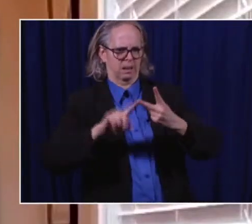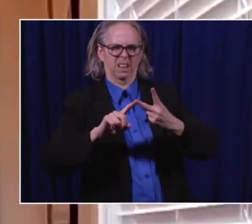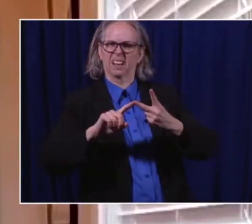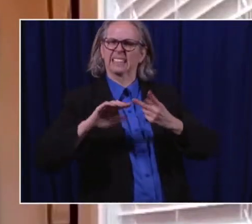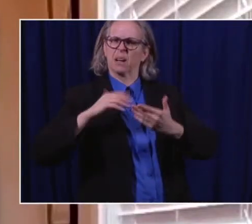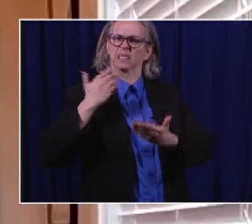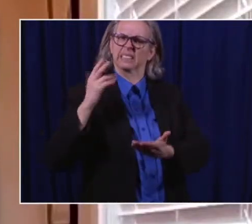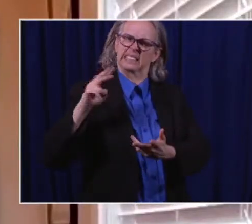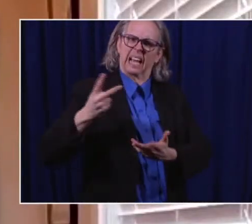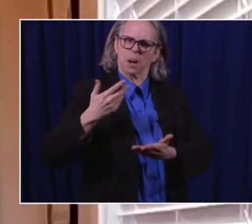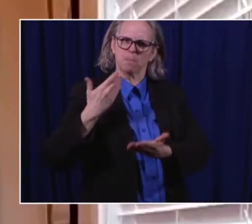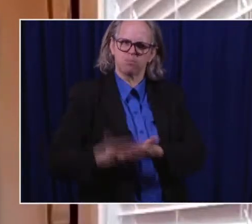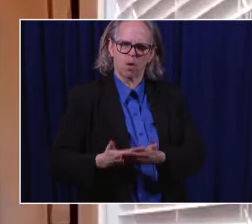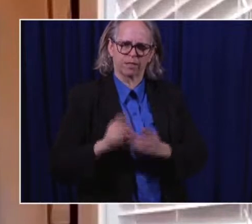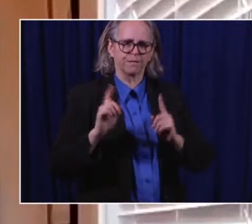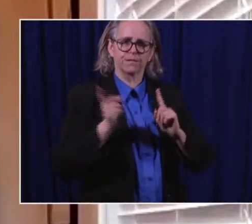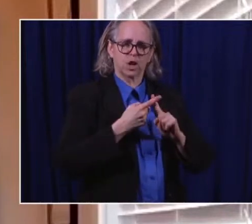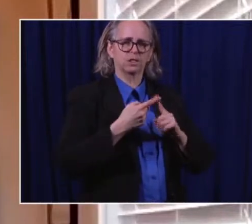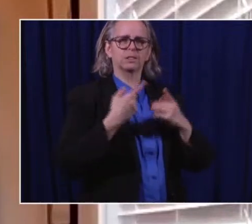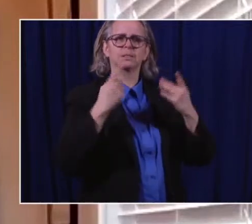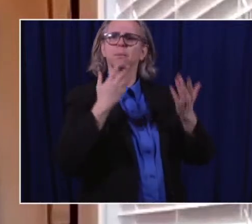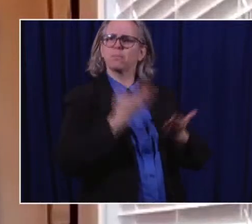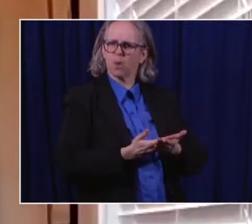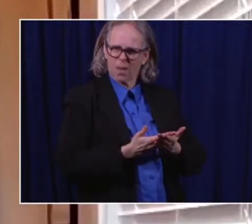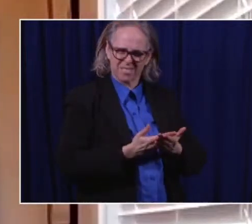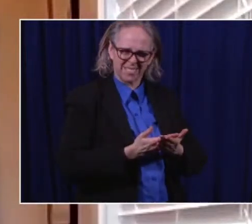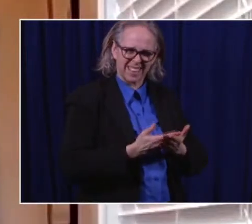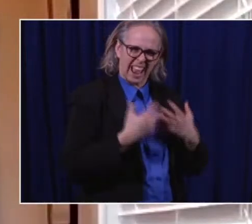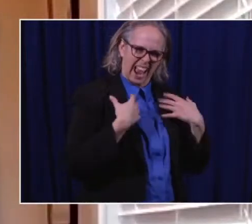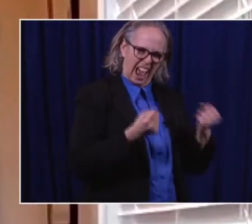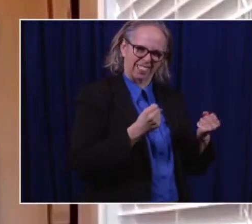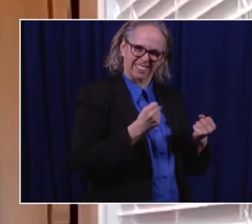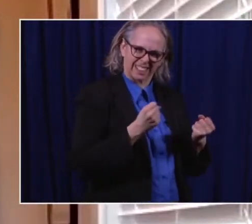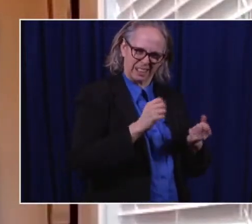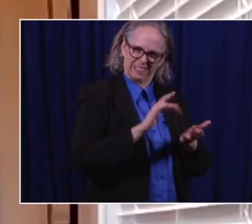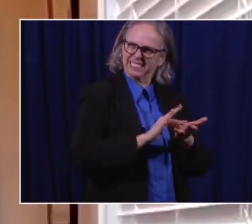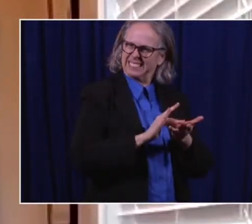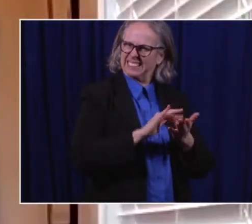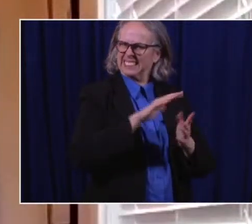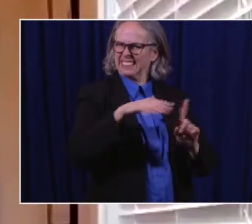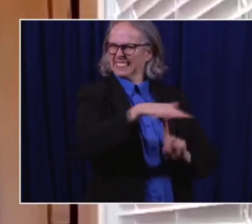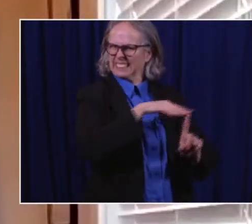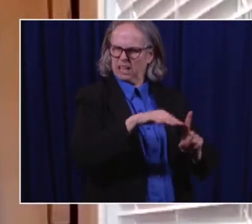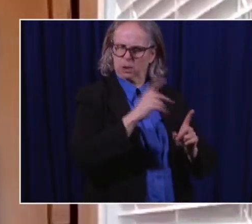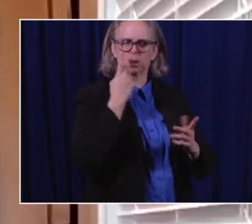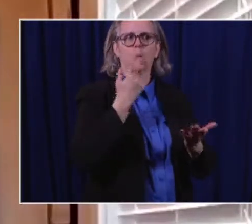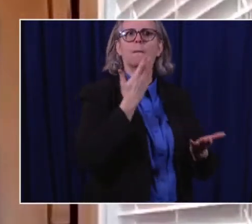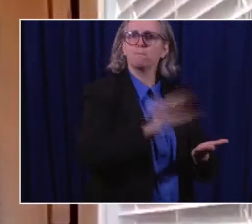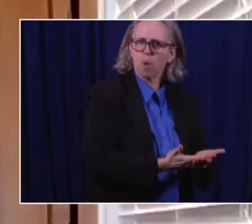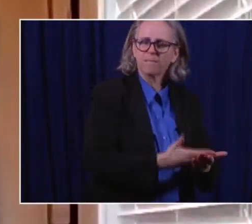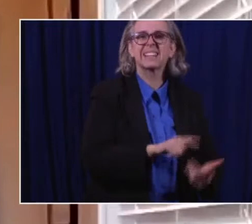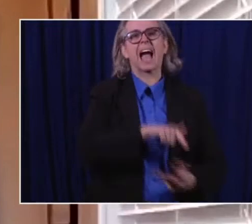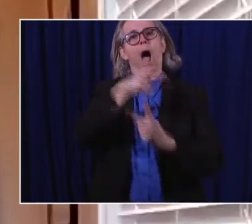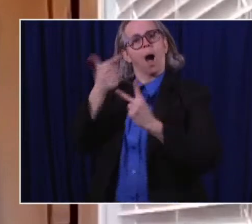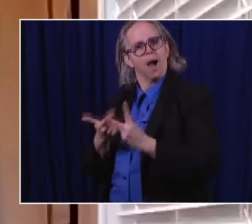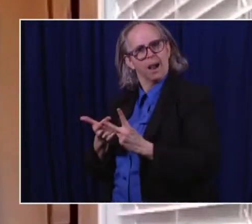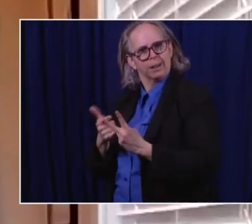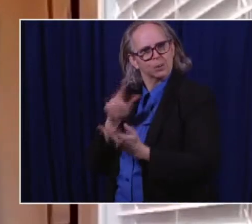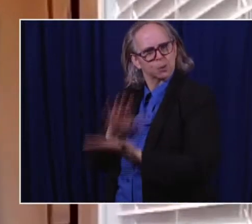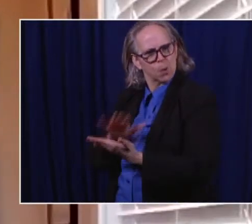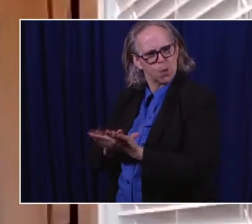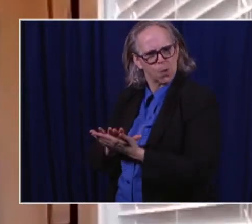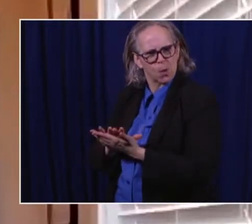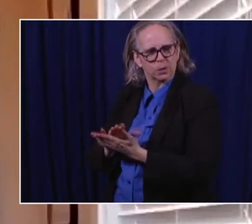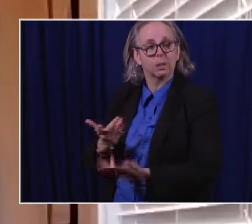and distancing. In terms of vaccination, it's becoming increasingly clear that we develop